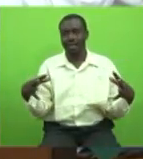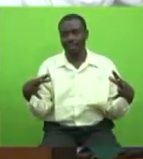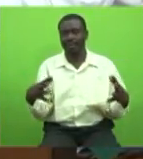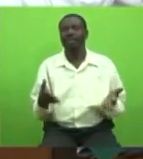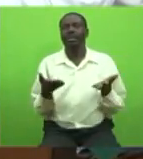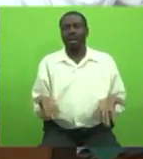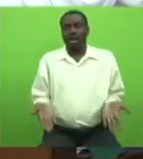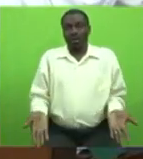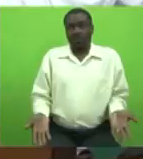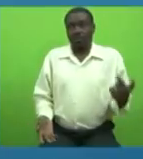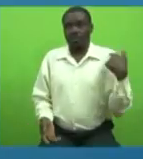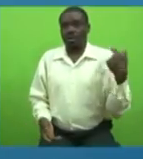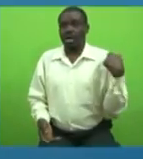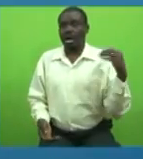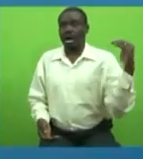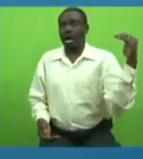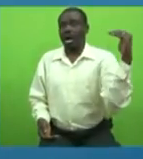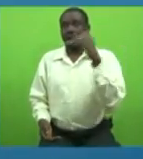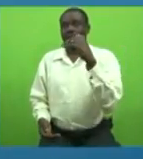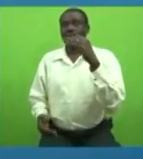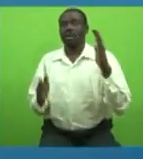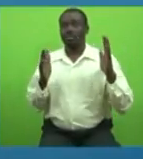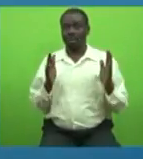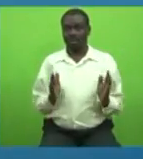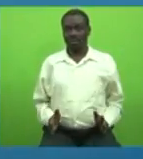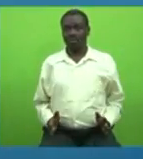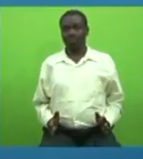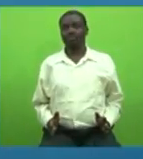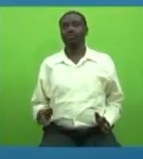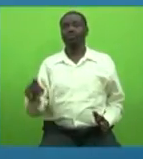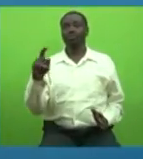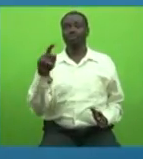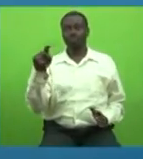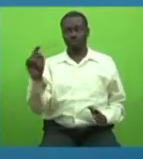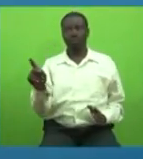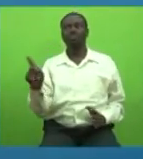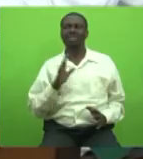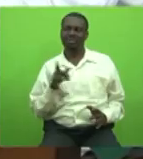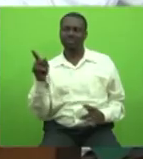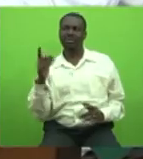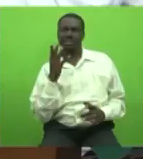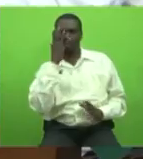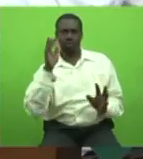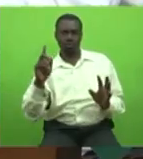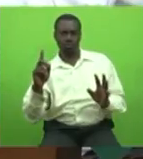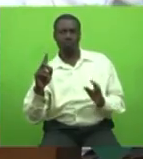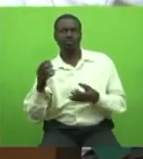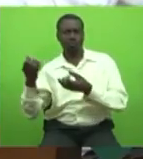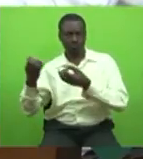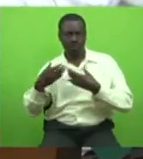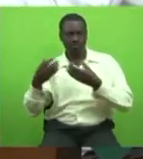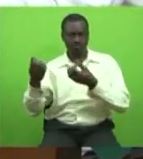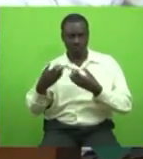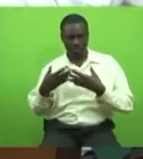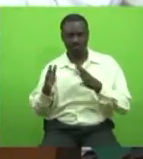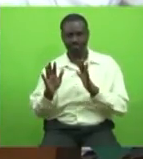personal and you don't need to be shy. I can see from this card you are 28 years, so that means you can give us a